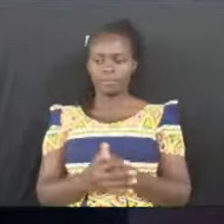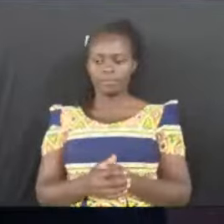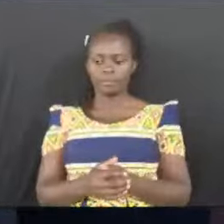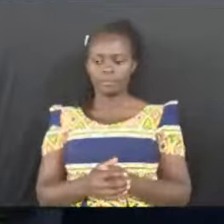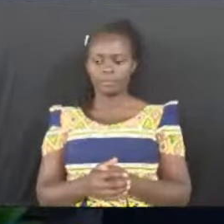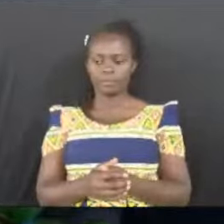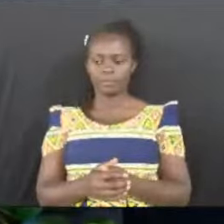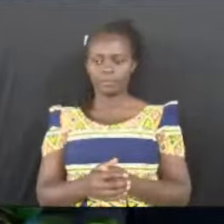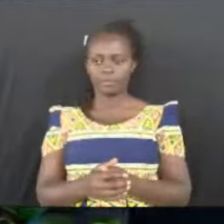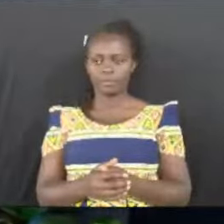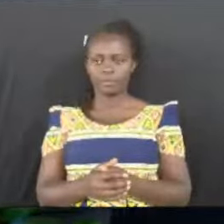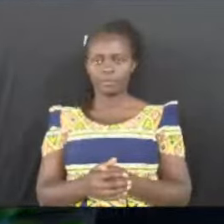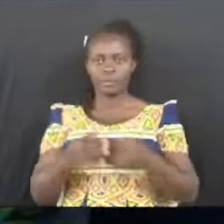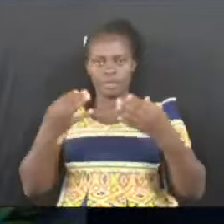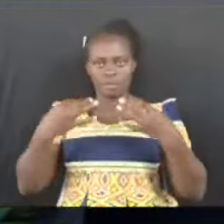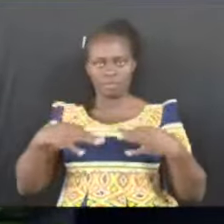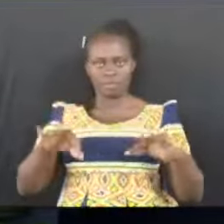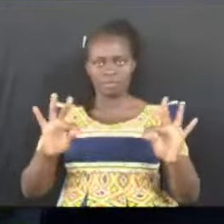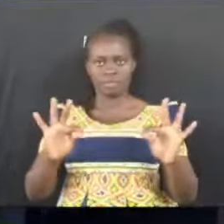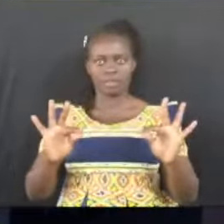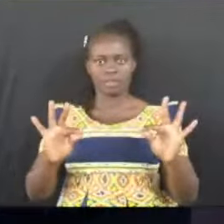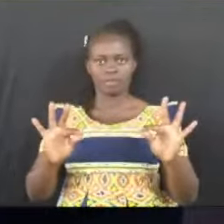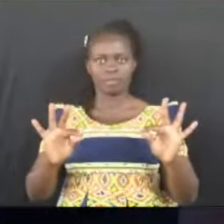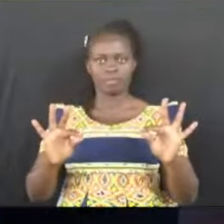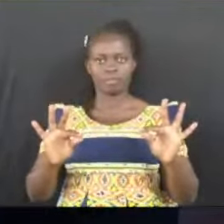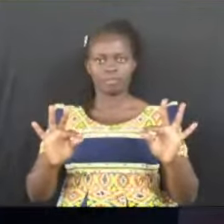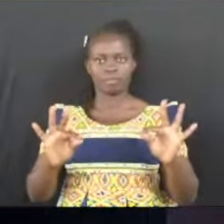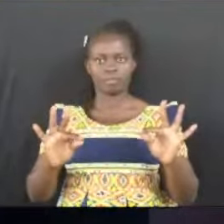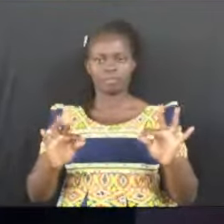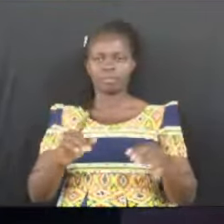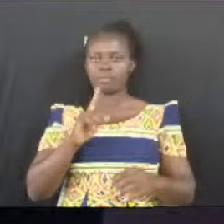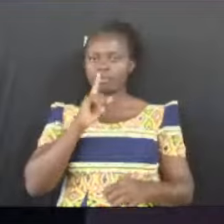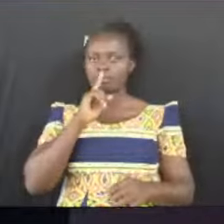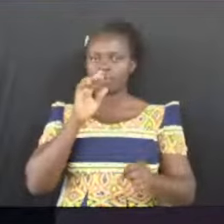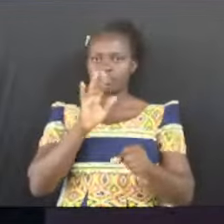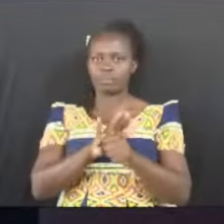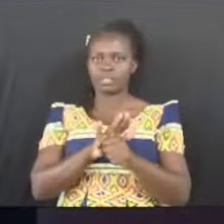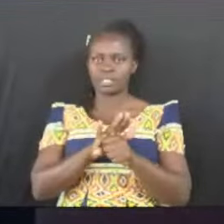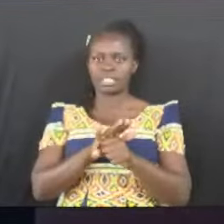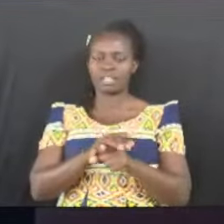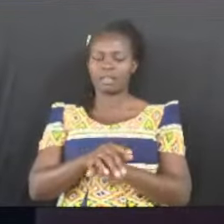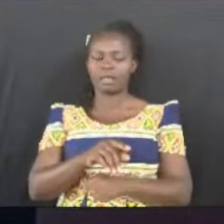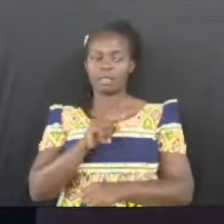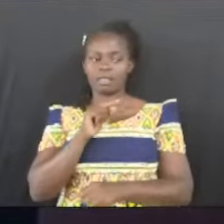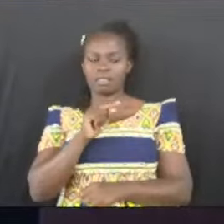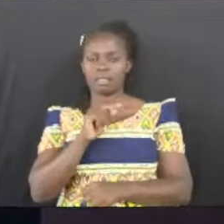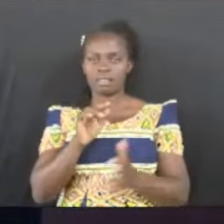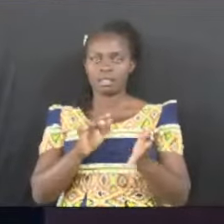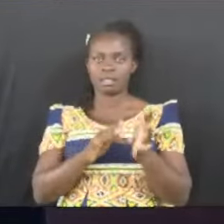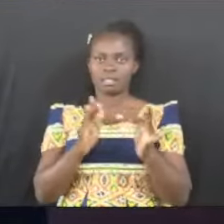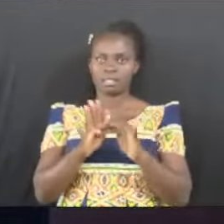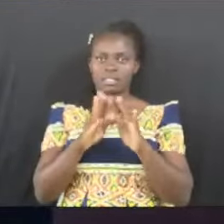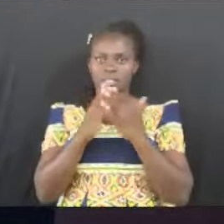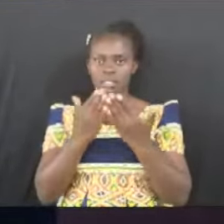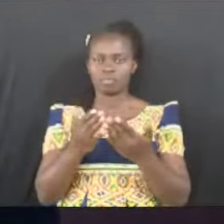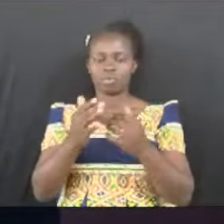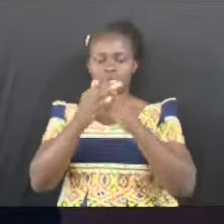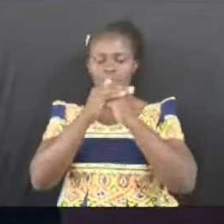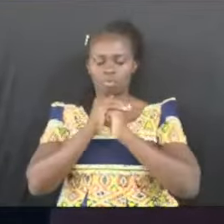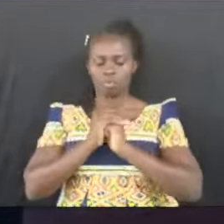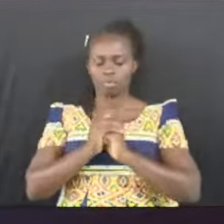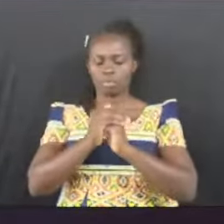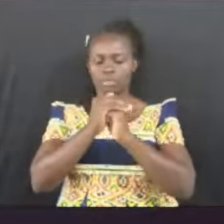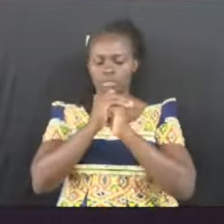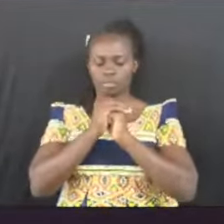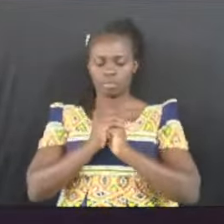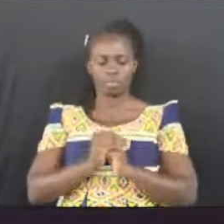so liberation, covenant, in the book of Exodus, and worship. Because then God